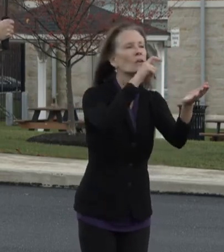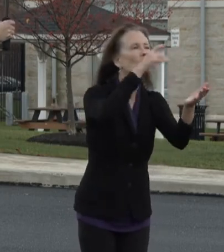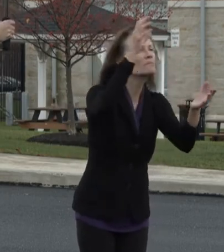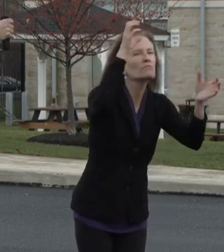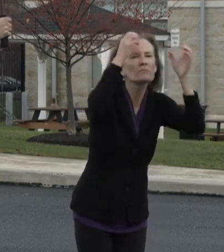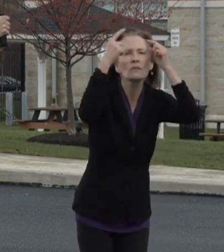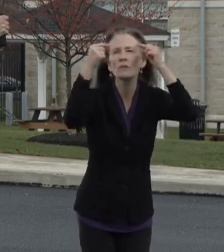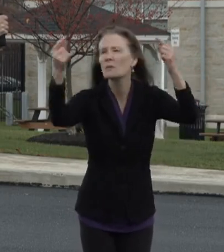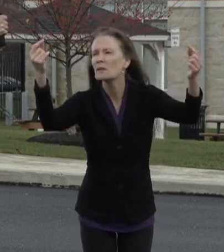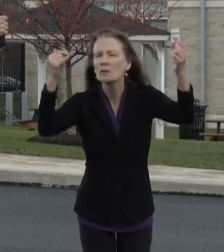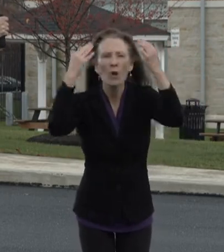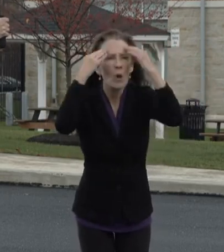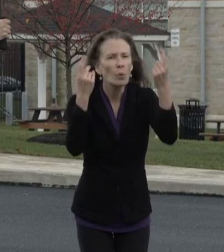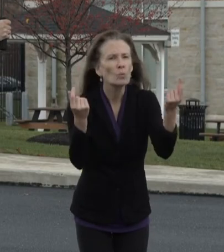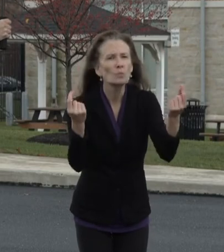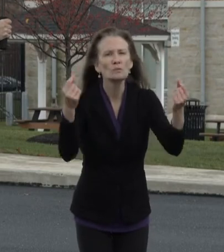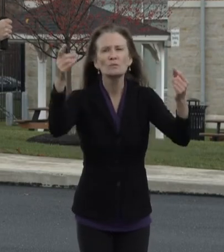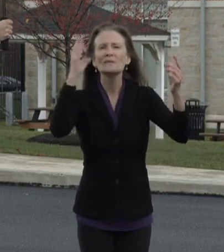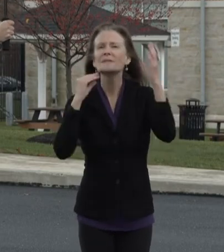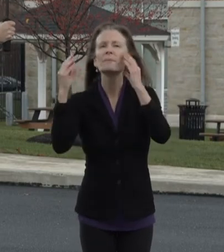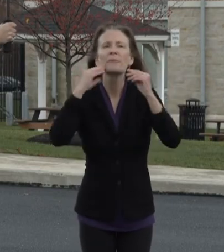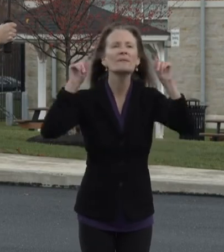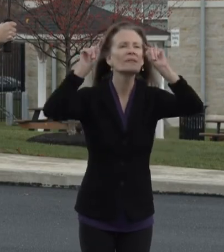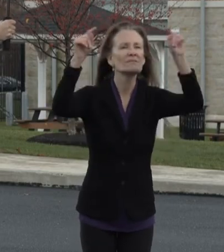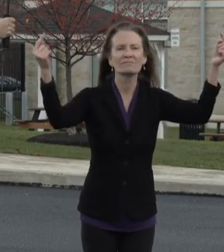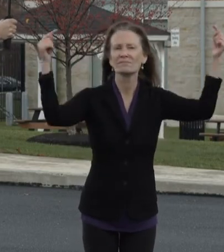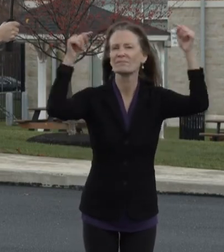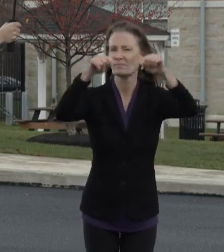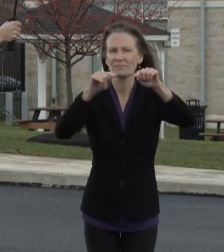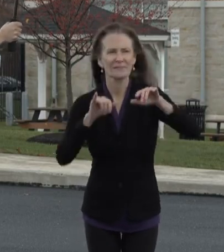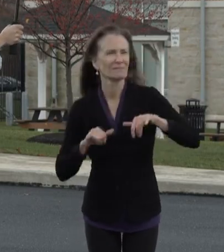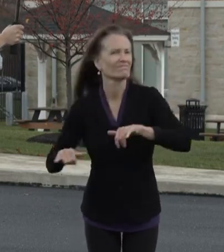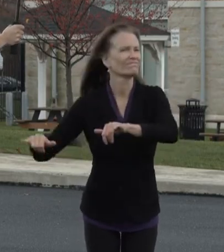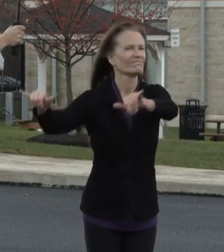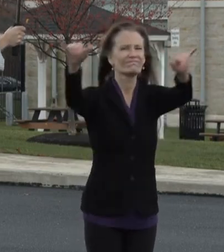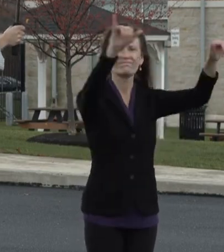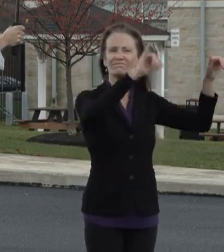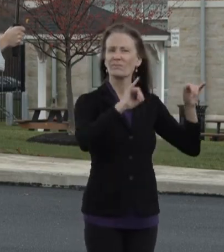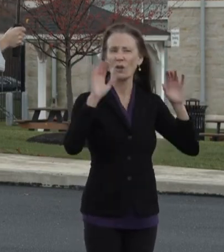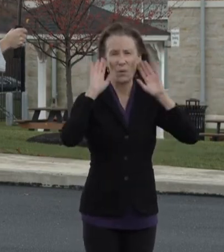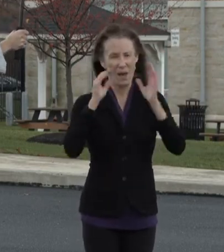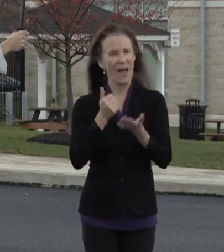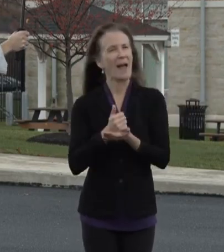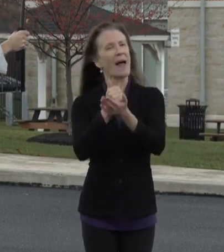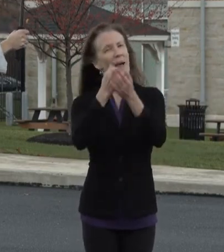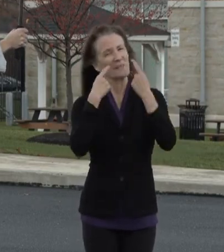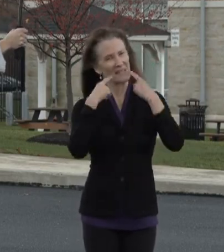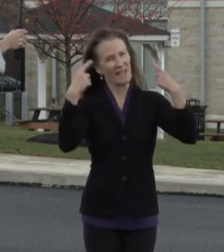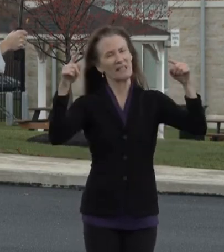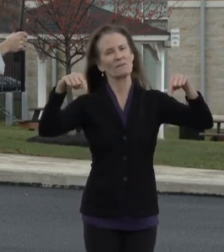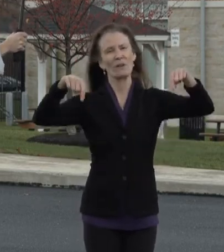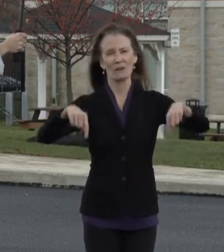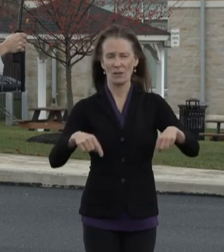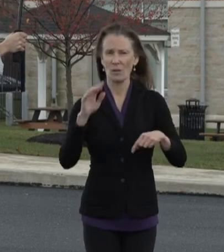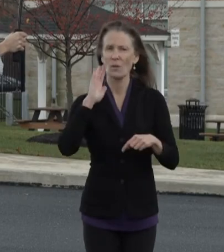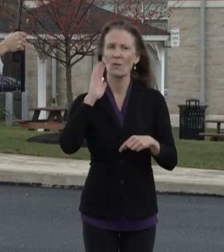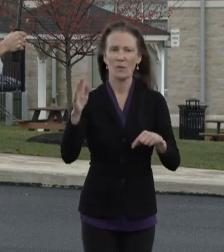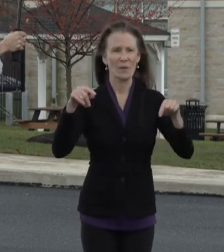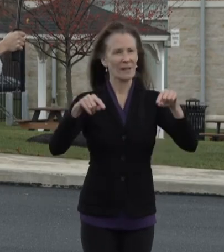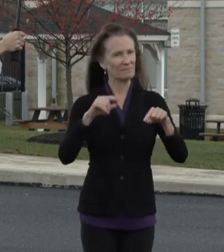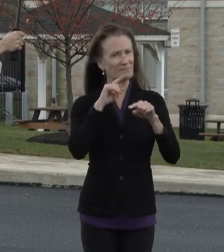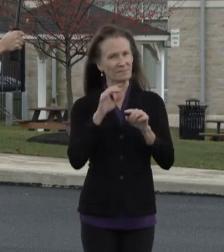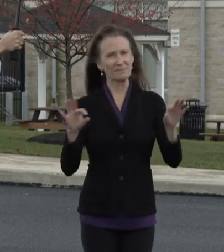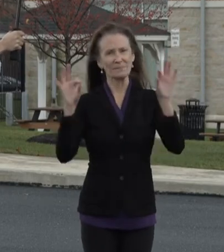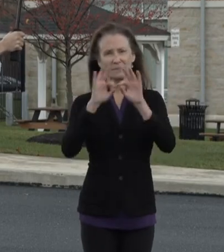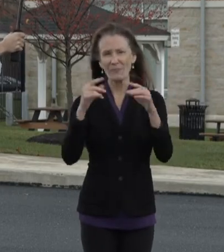I think that should be replicated nationally because it's been so successful. But I think that what everyone needs